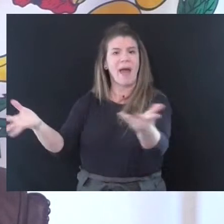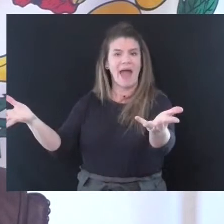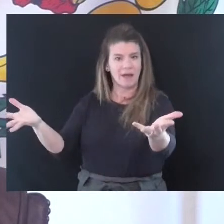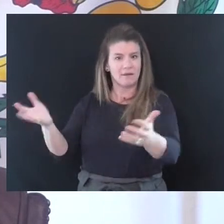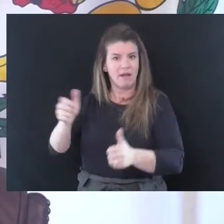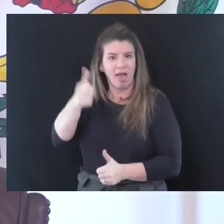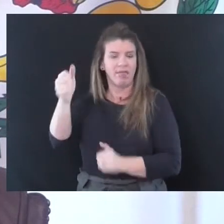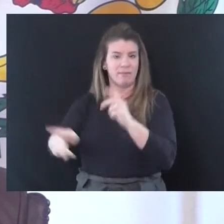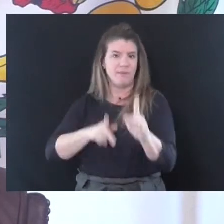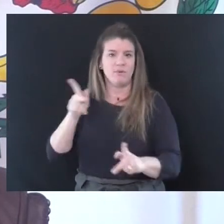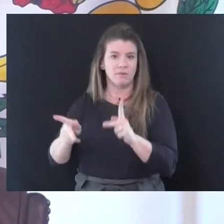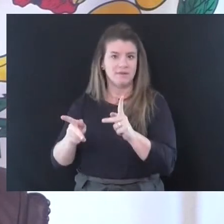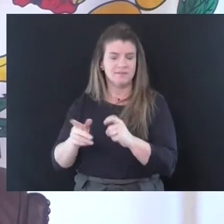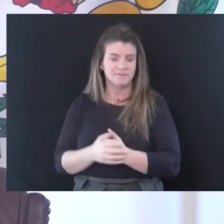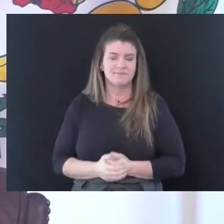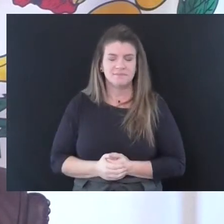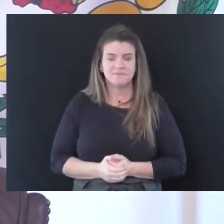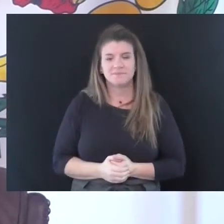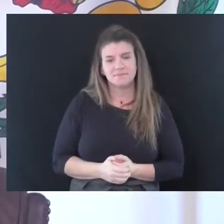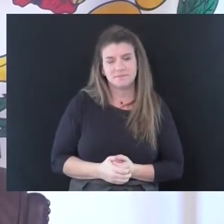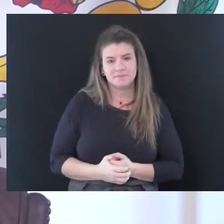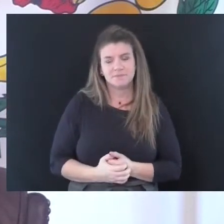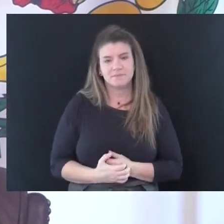and go give blood.